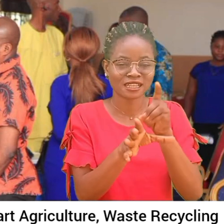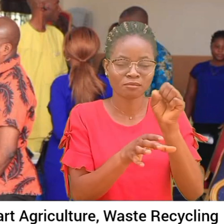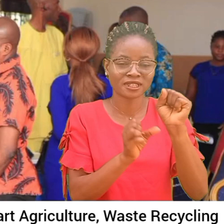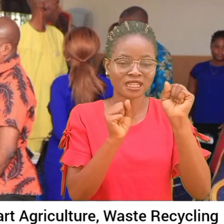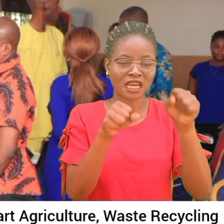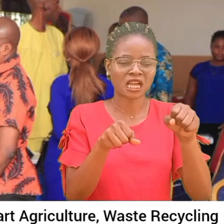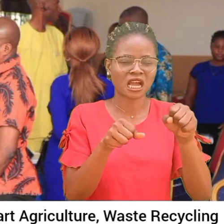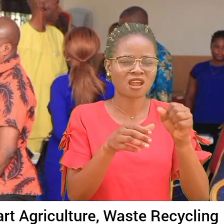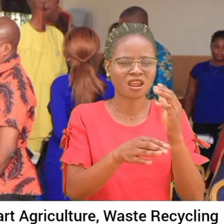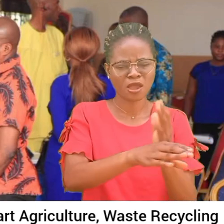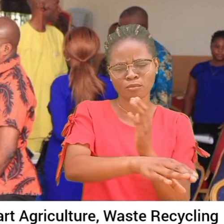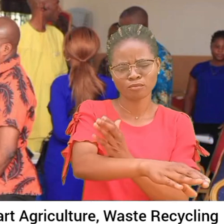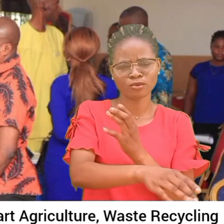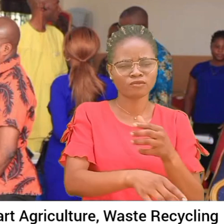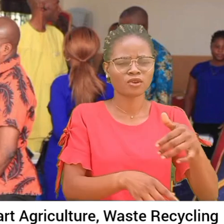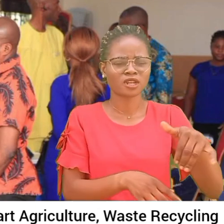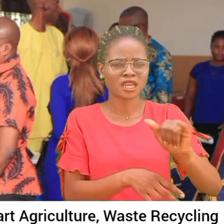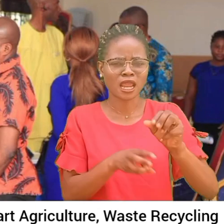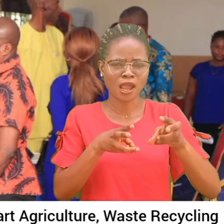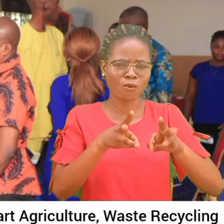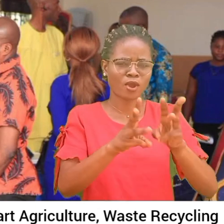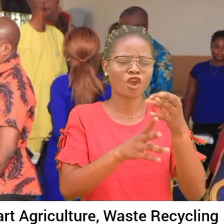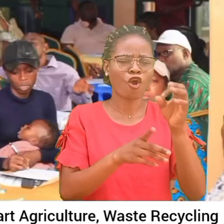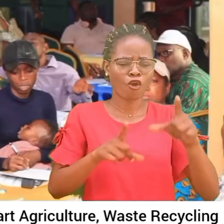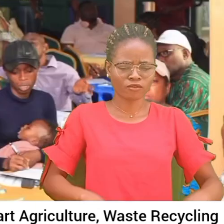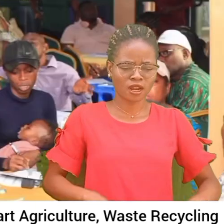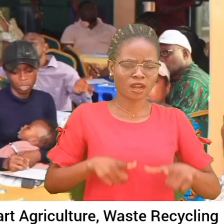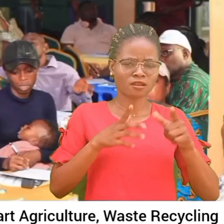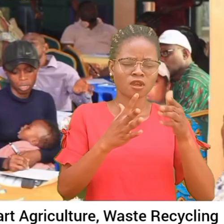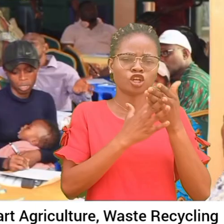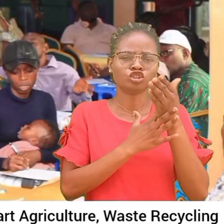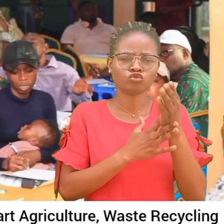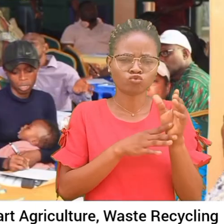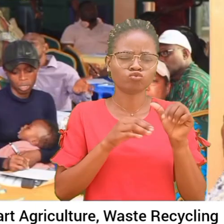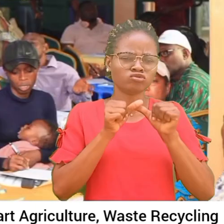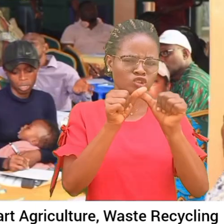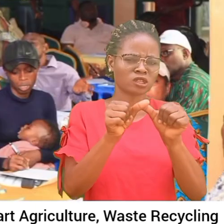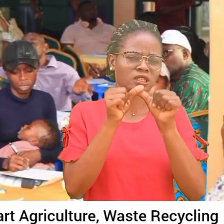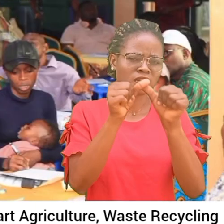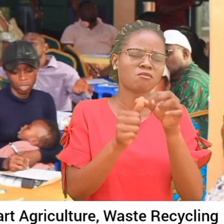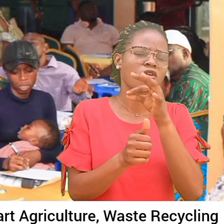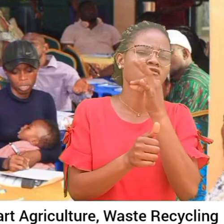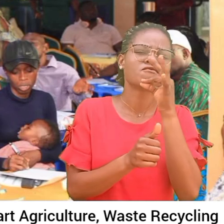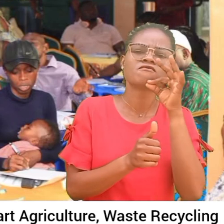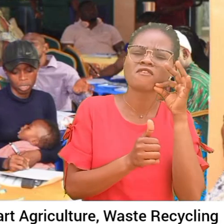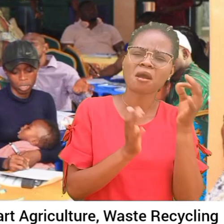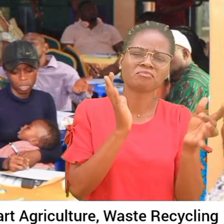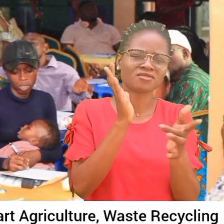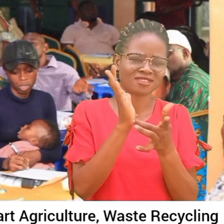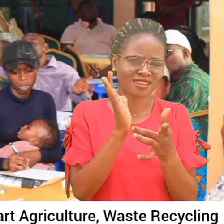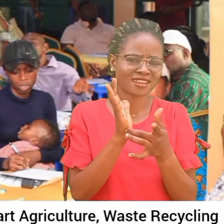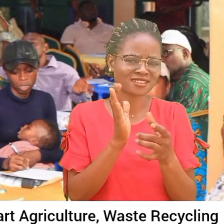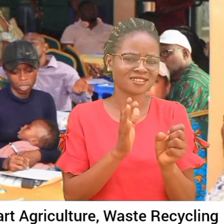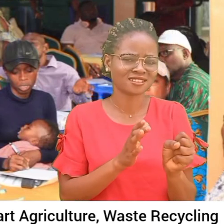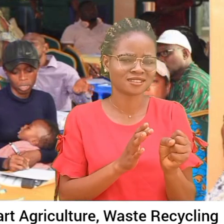can improve their livelihood through sustainable farming techniques.